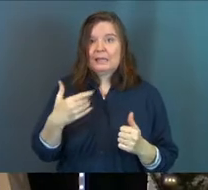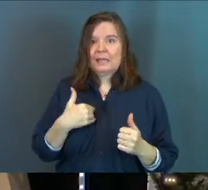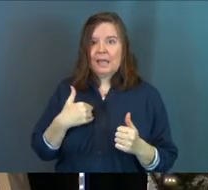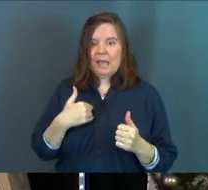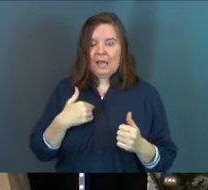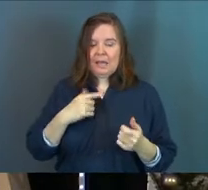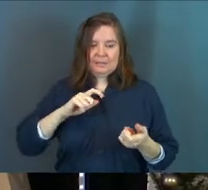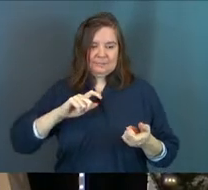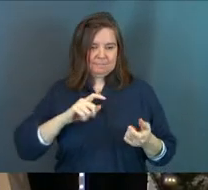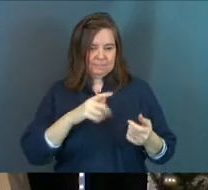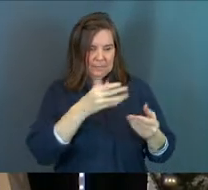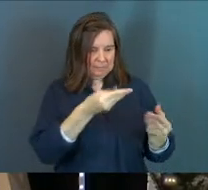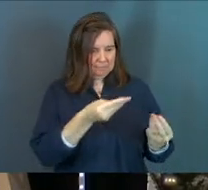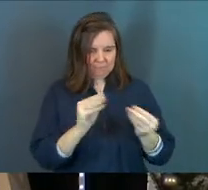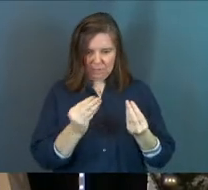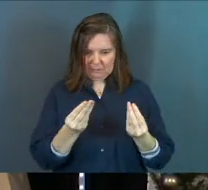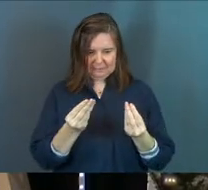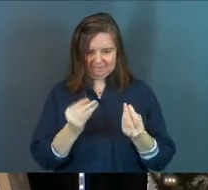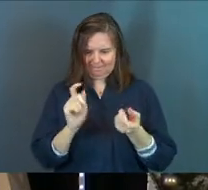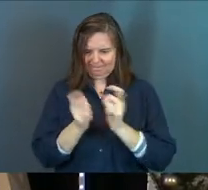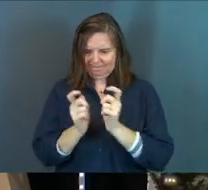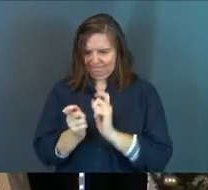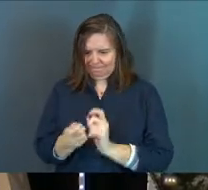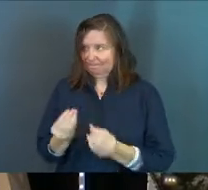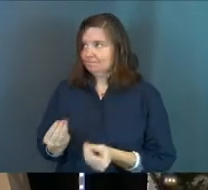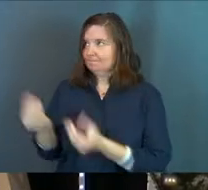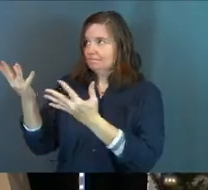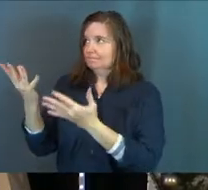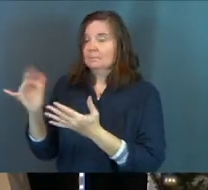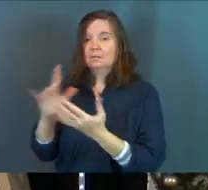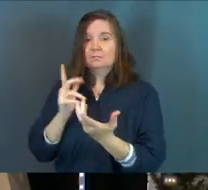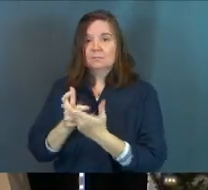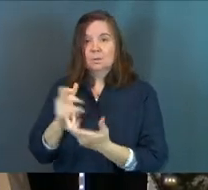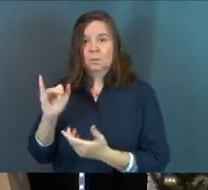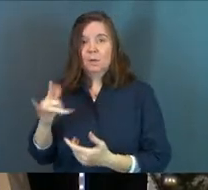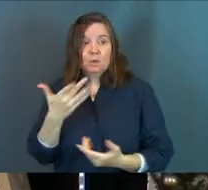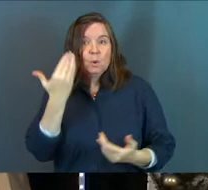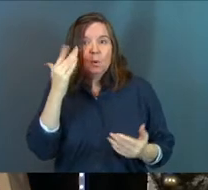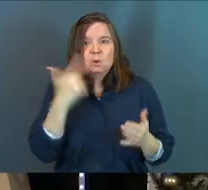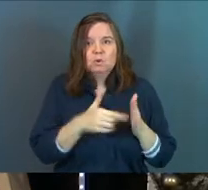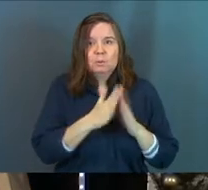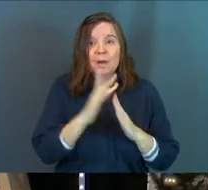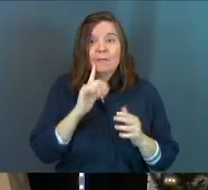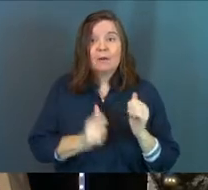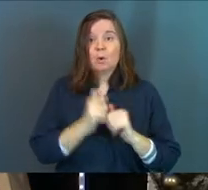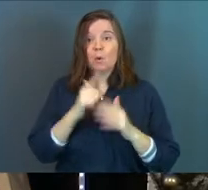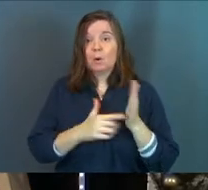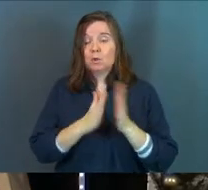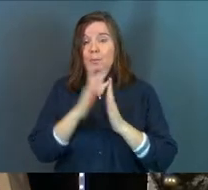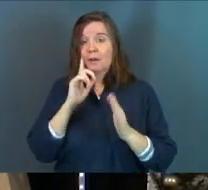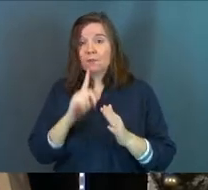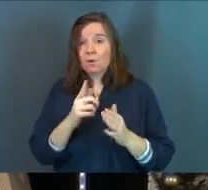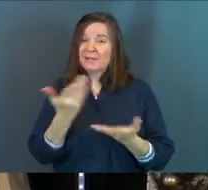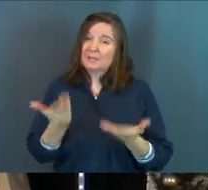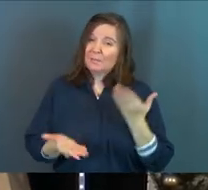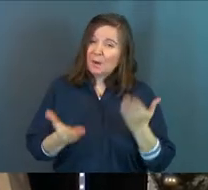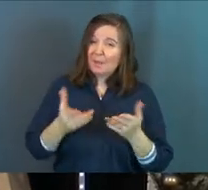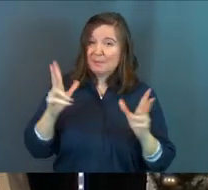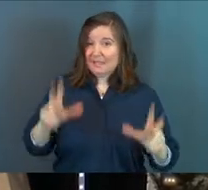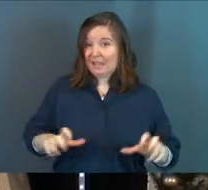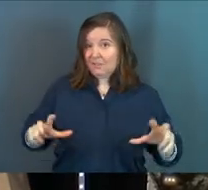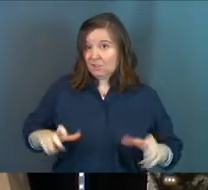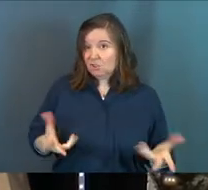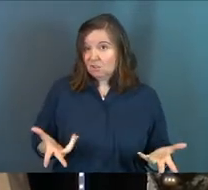got to twist your prayers into God's will. That's what it says right there, right? Like, you don't know what to pray for. Most of what you pray for is probably